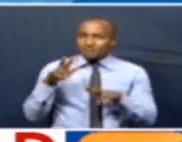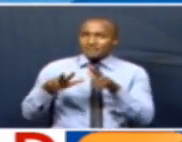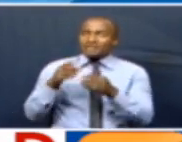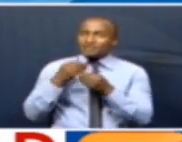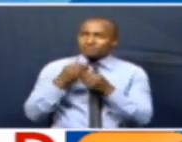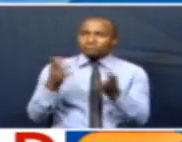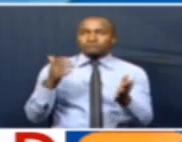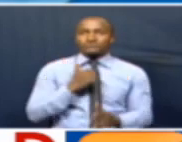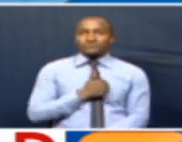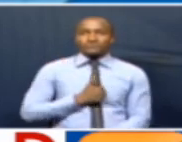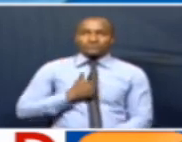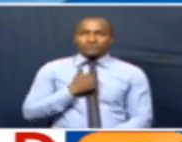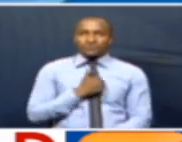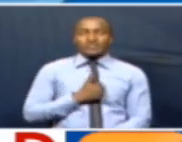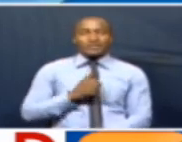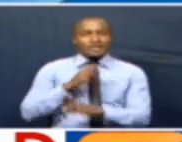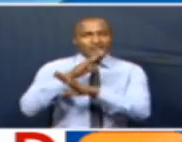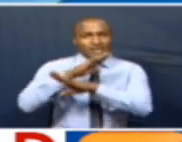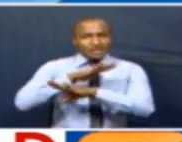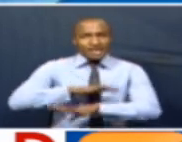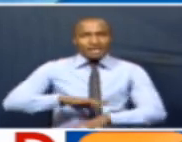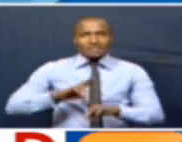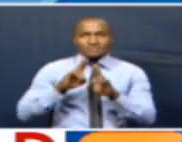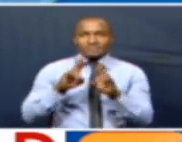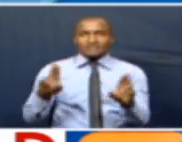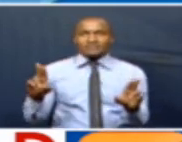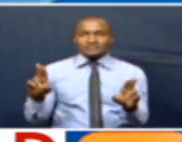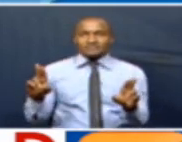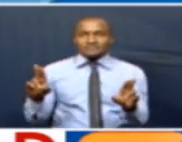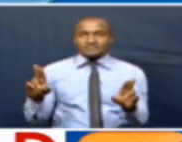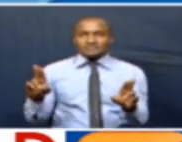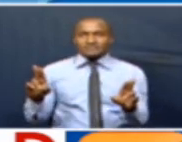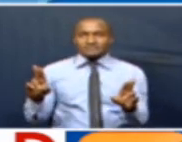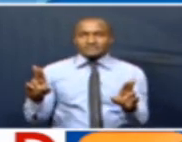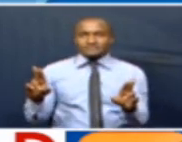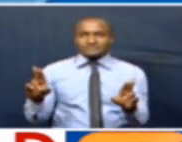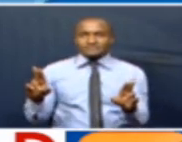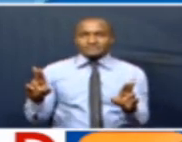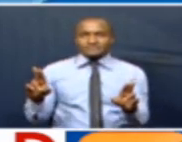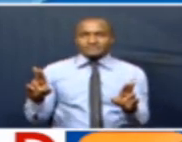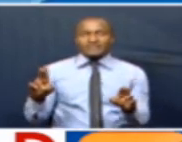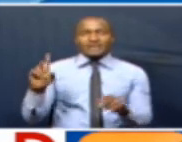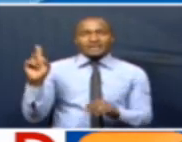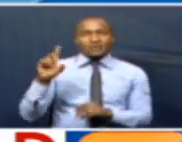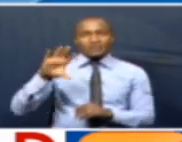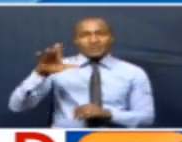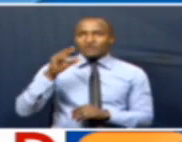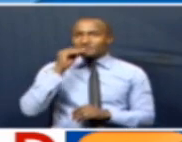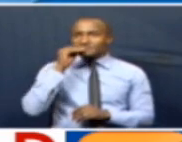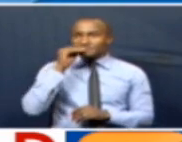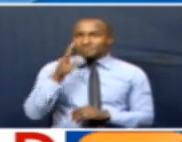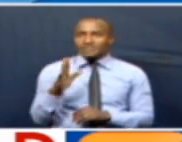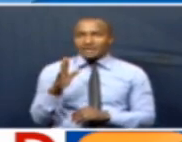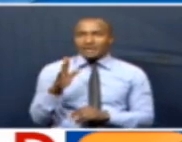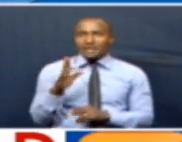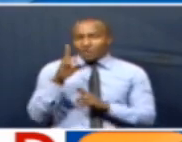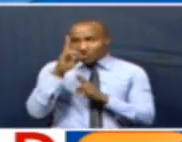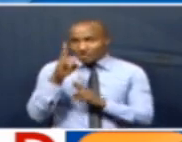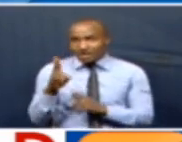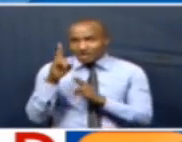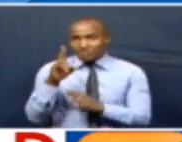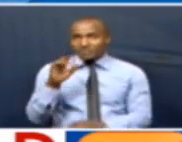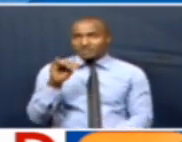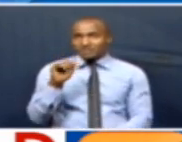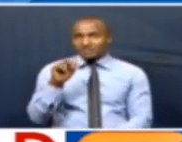say, rest in peace, Kenneth Matiba. And Nairobi County Speaker, Honorable Irachi, says, my